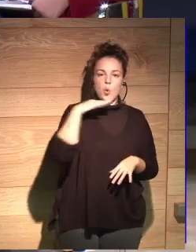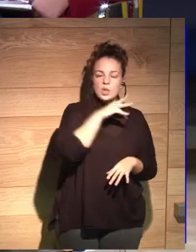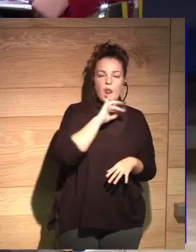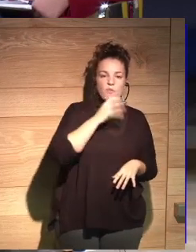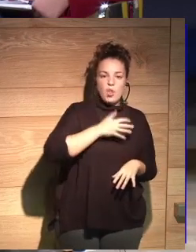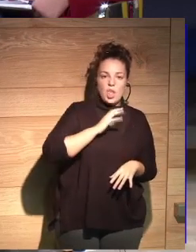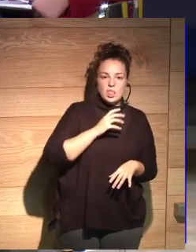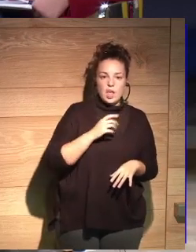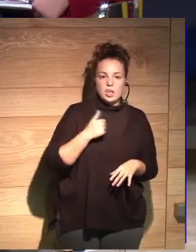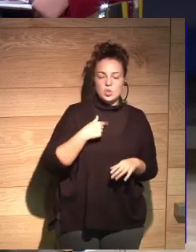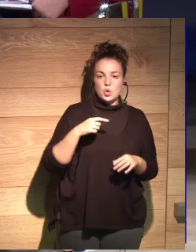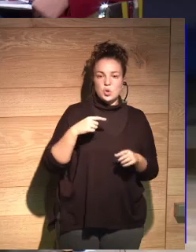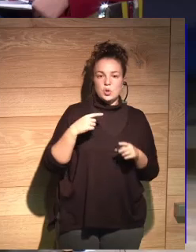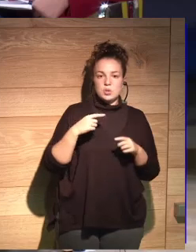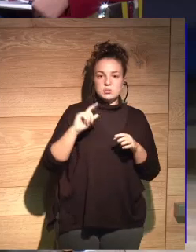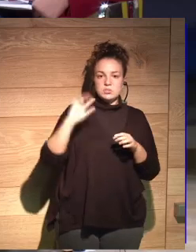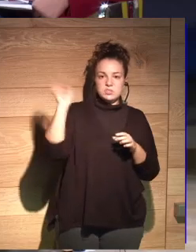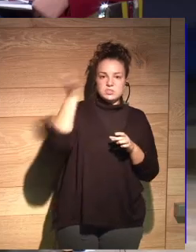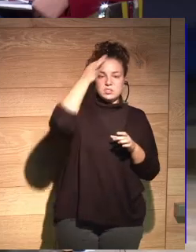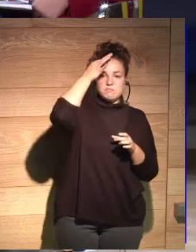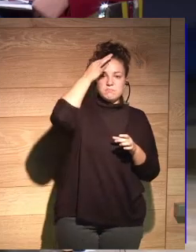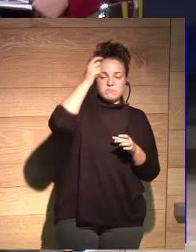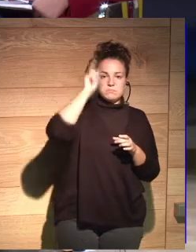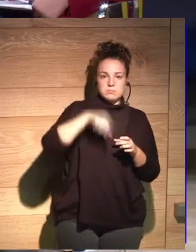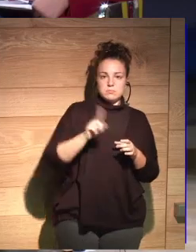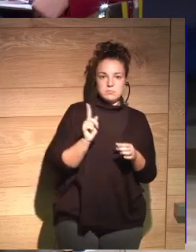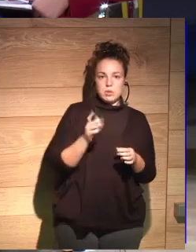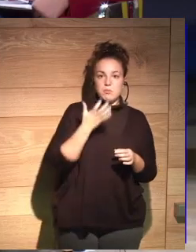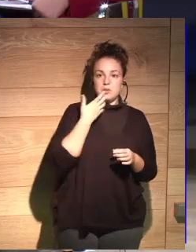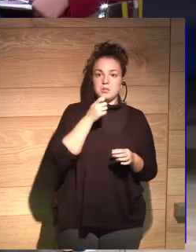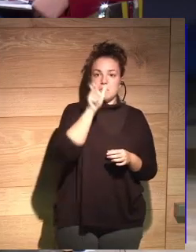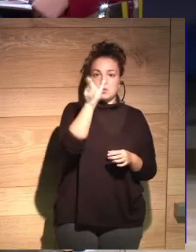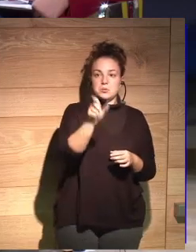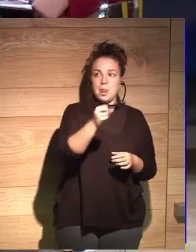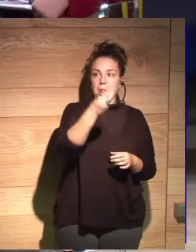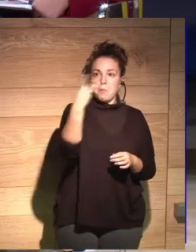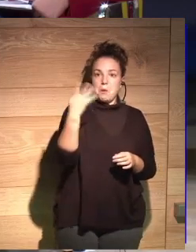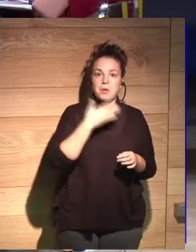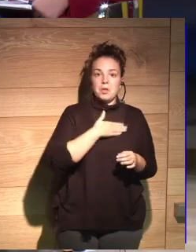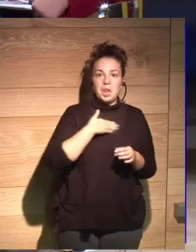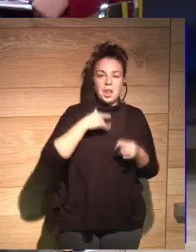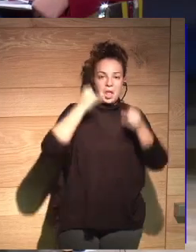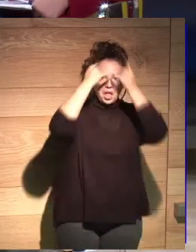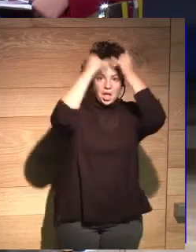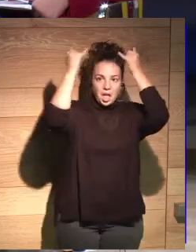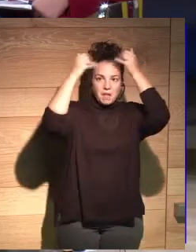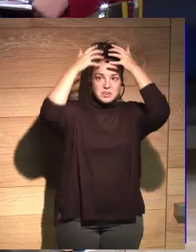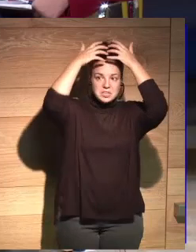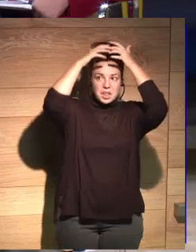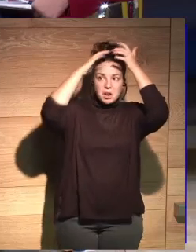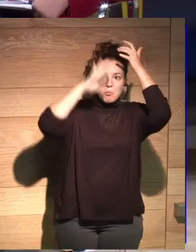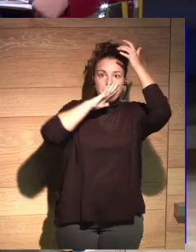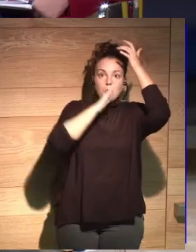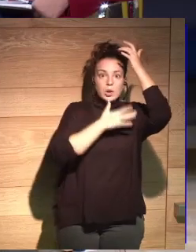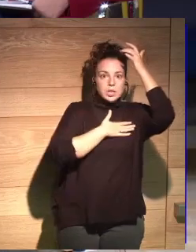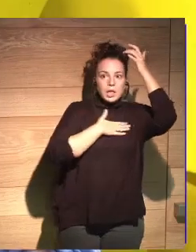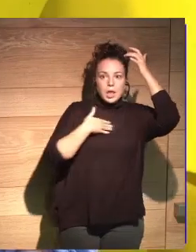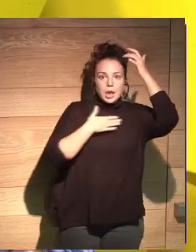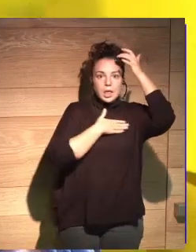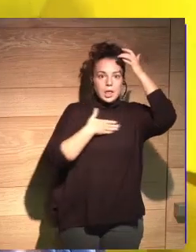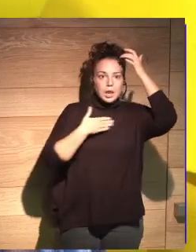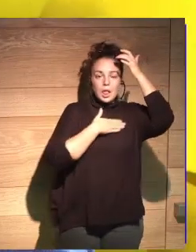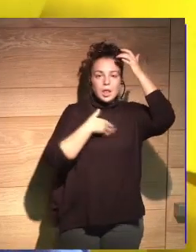not going to have a chip anywhere, but if someone wants to have cables on his